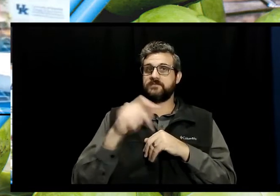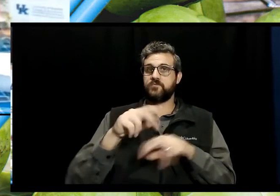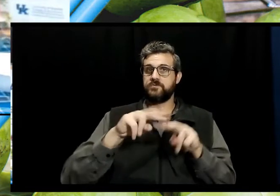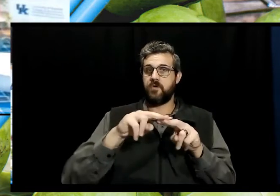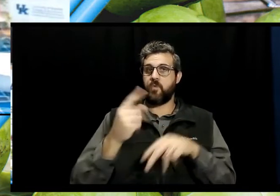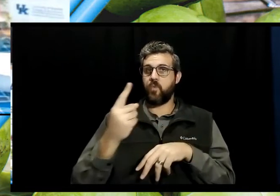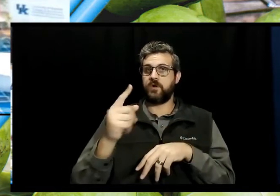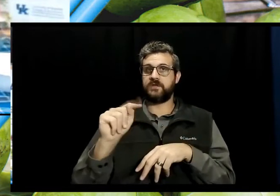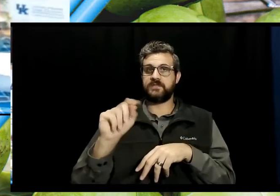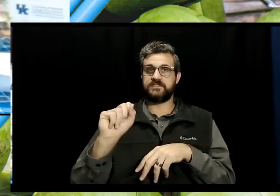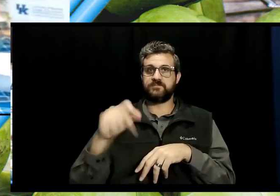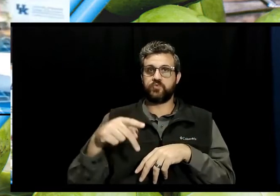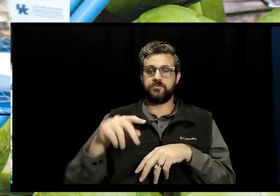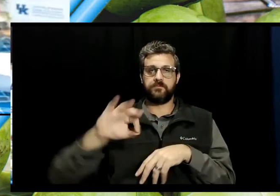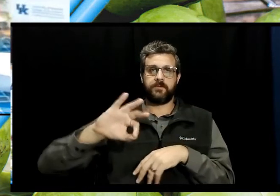1 teaspoon of pepper.